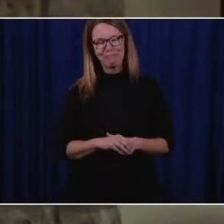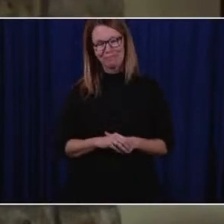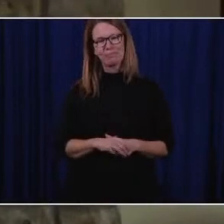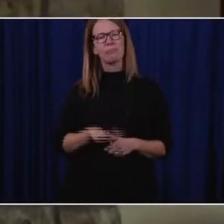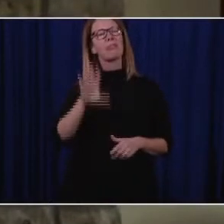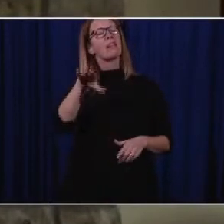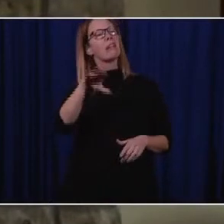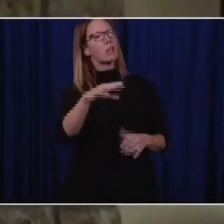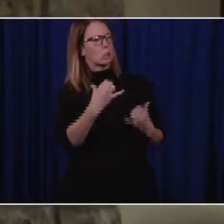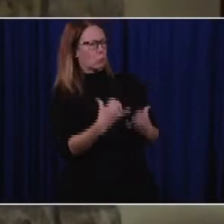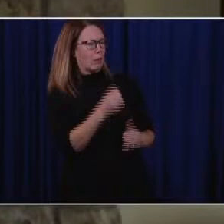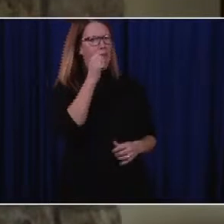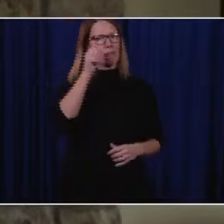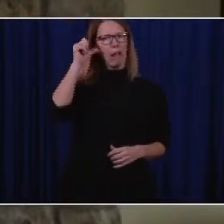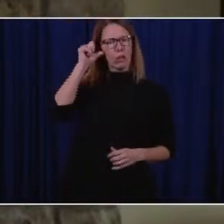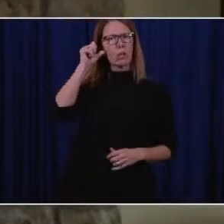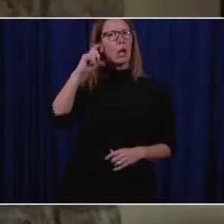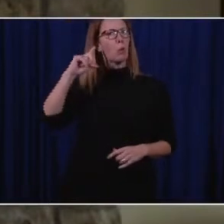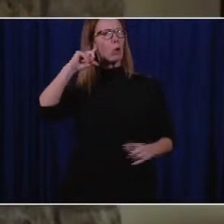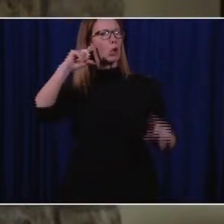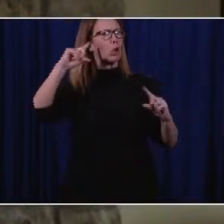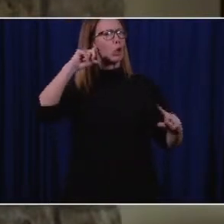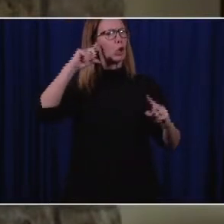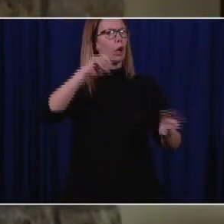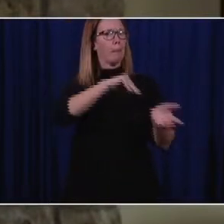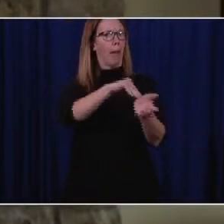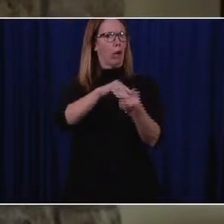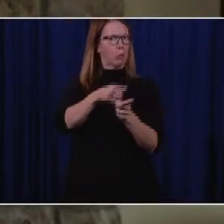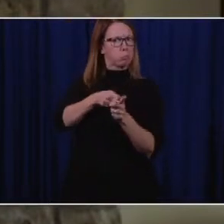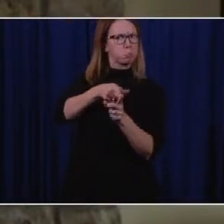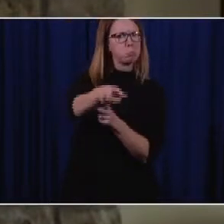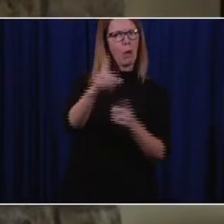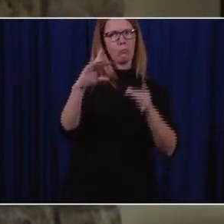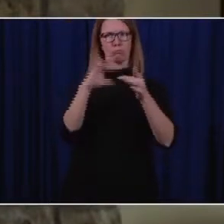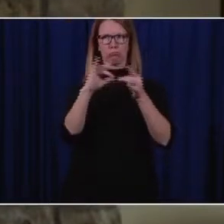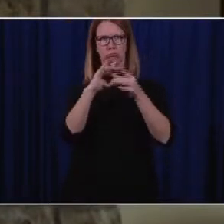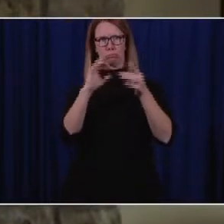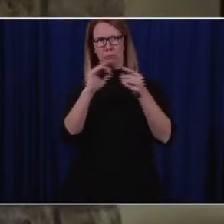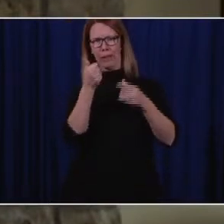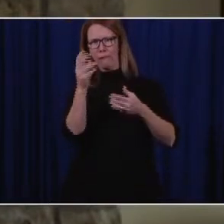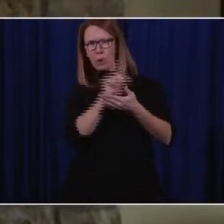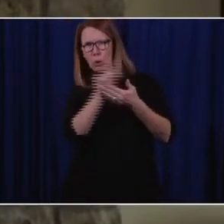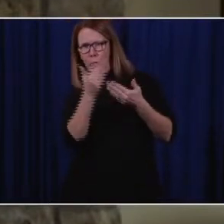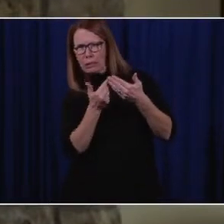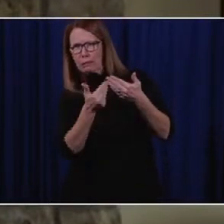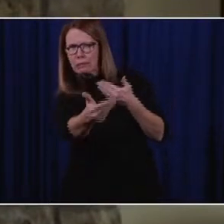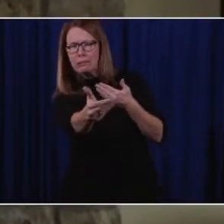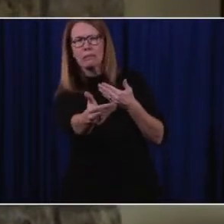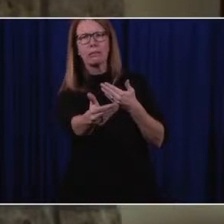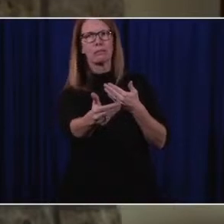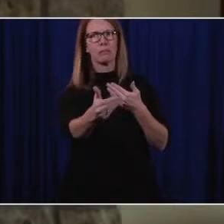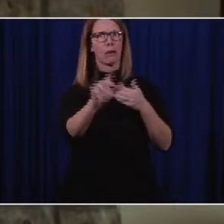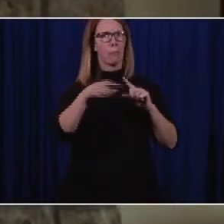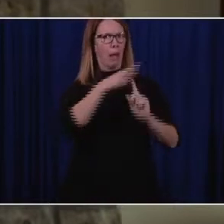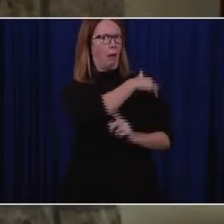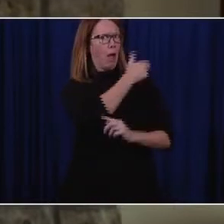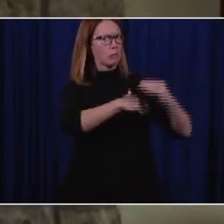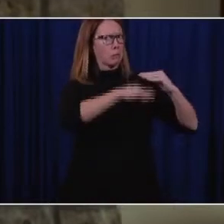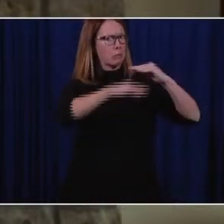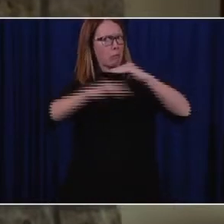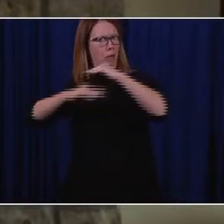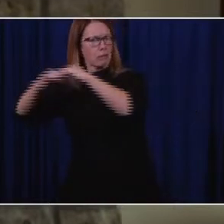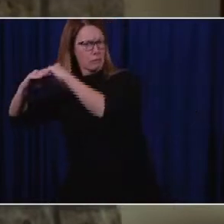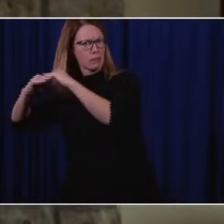we've heard medical professionals speak on what the next few weeks could look like in terms of hospital capacity. But I'm wondering,